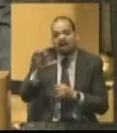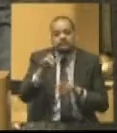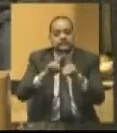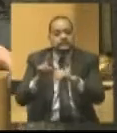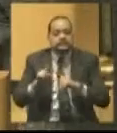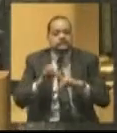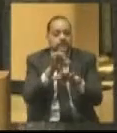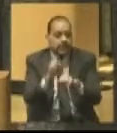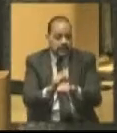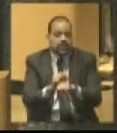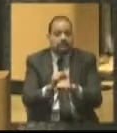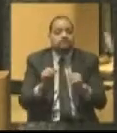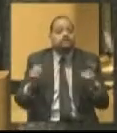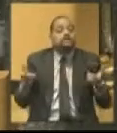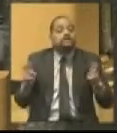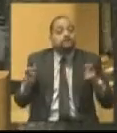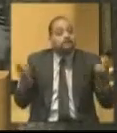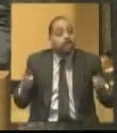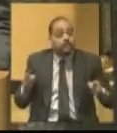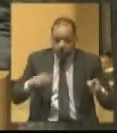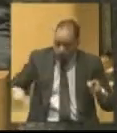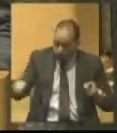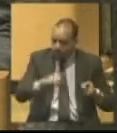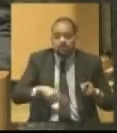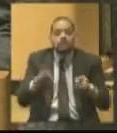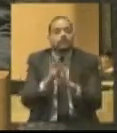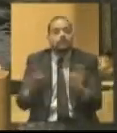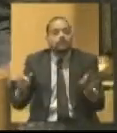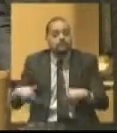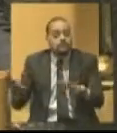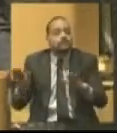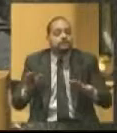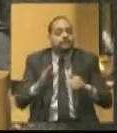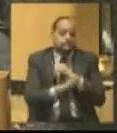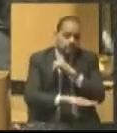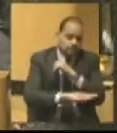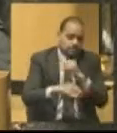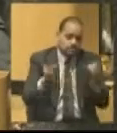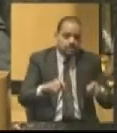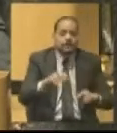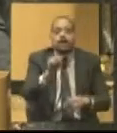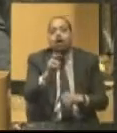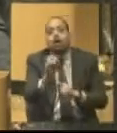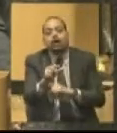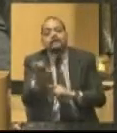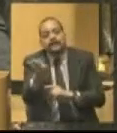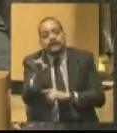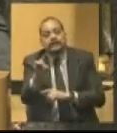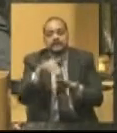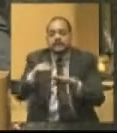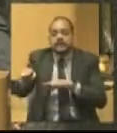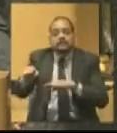freed. And that was only the beginning. In September, a copy of the August 8th instructions were sent to General John Dix in